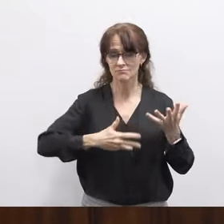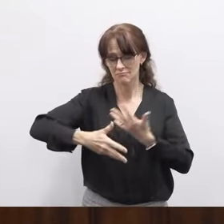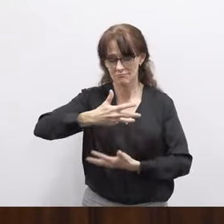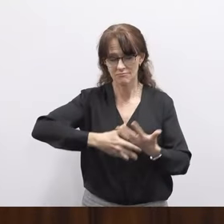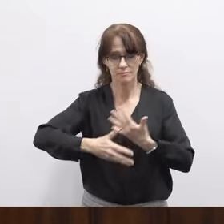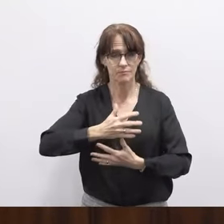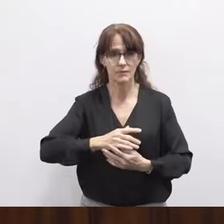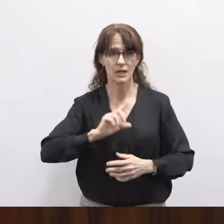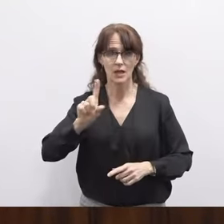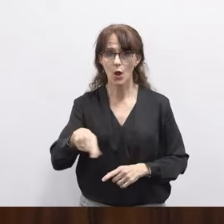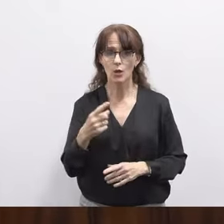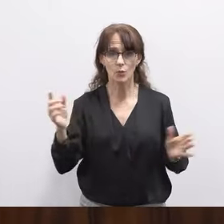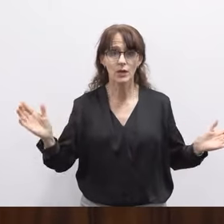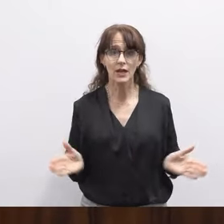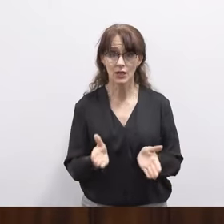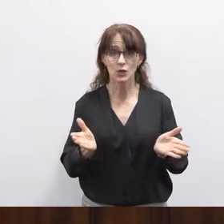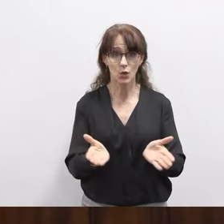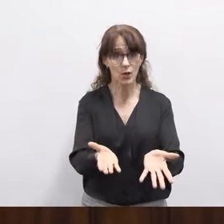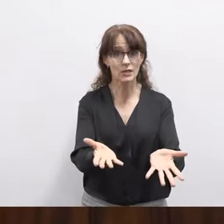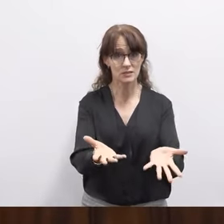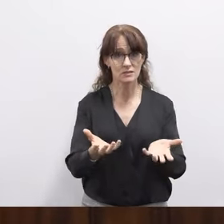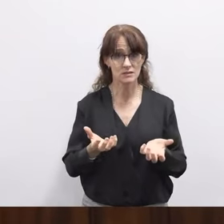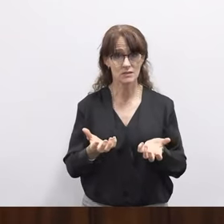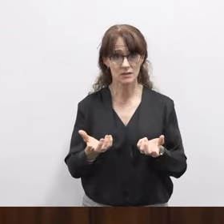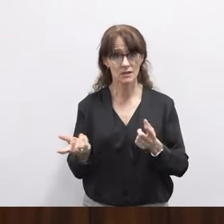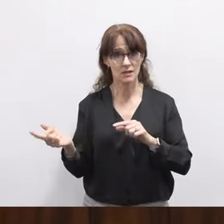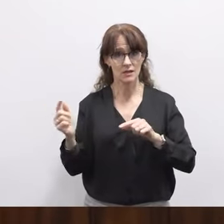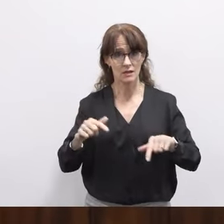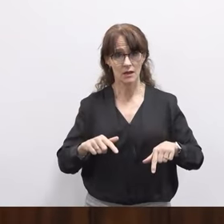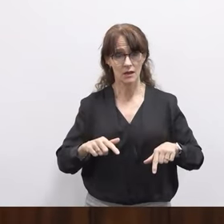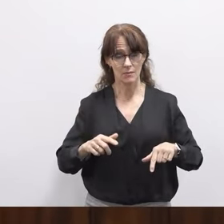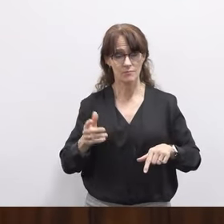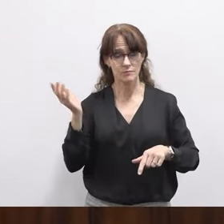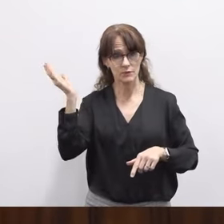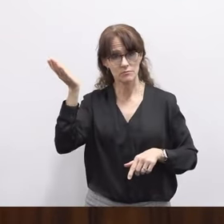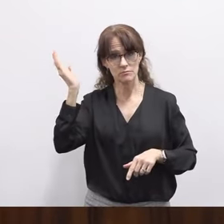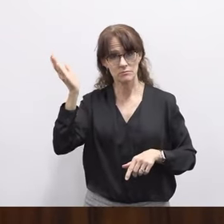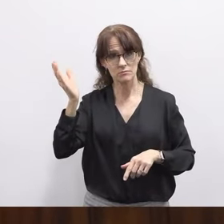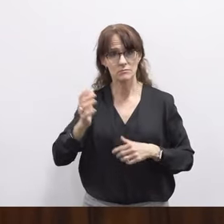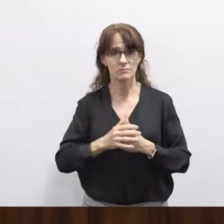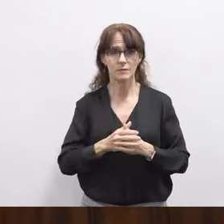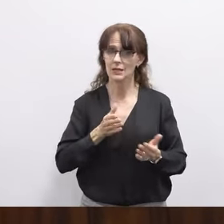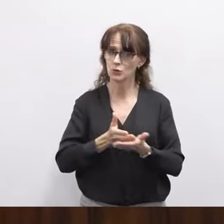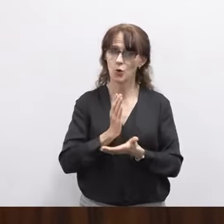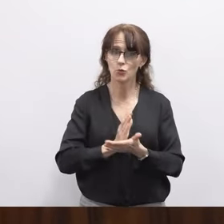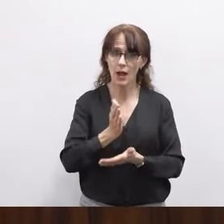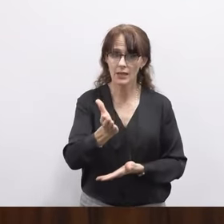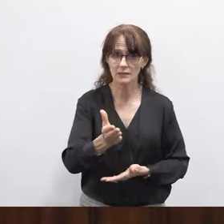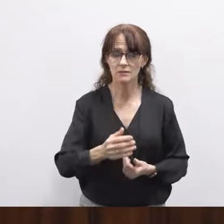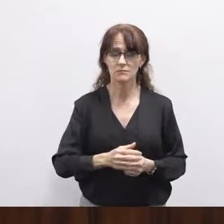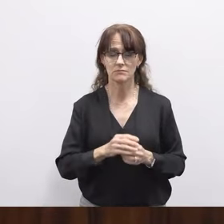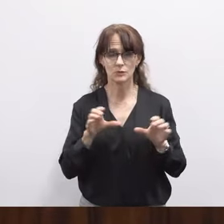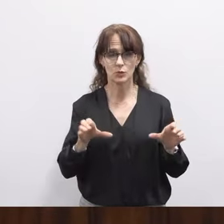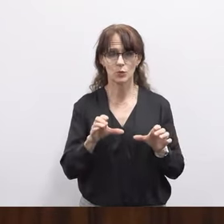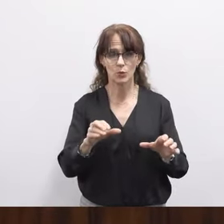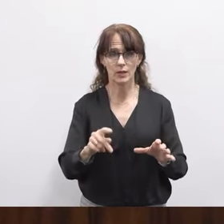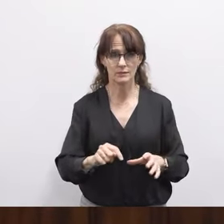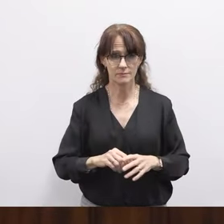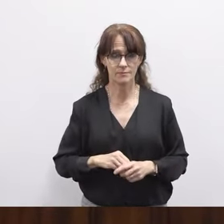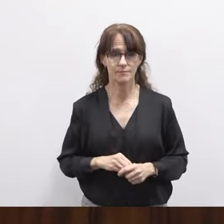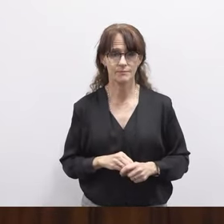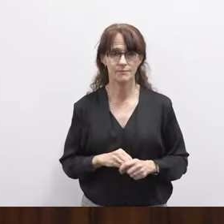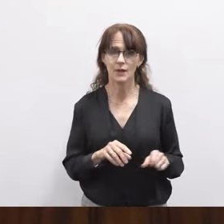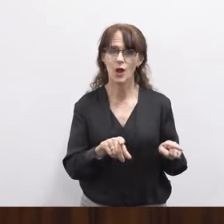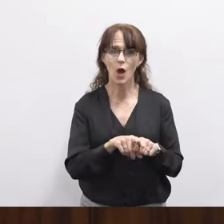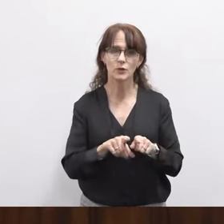not only do we encourage for you to come out and provide public testimony, but it is your right to do so. But it